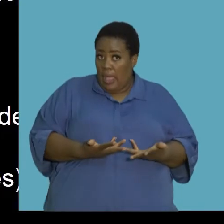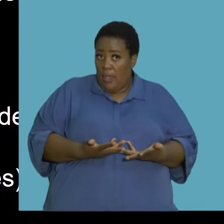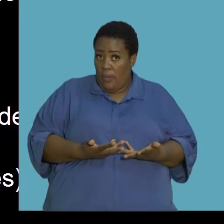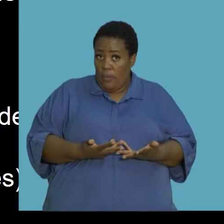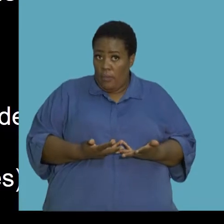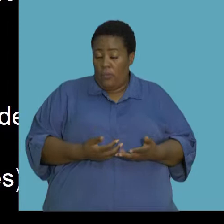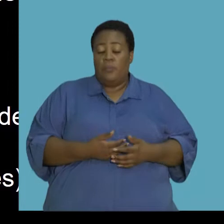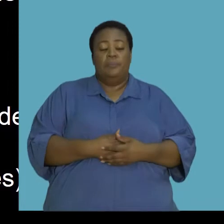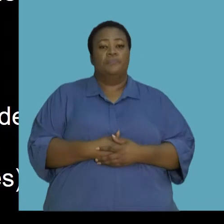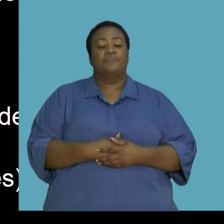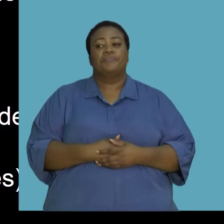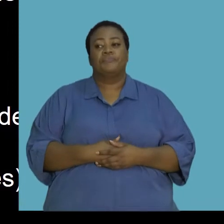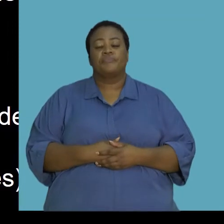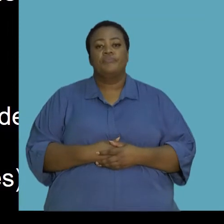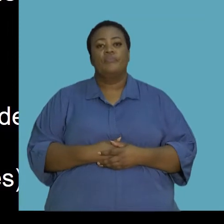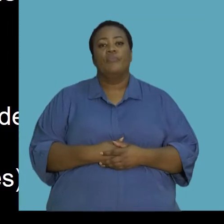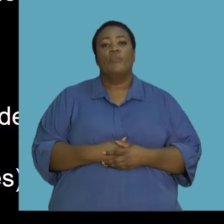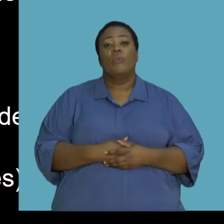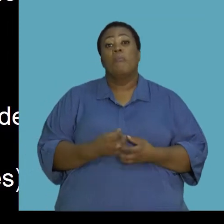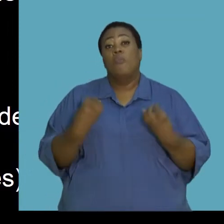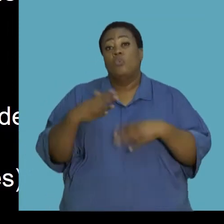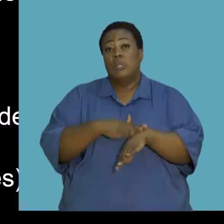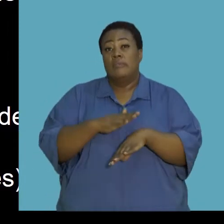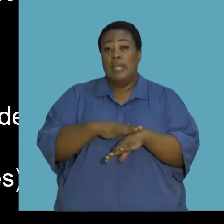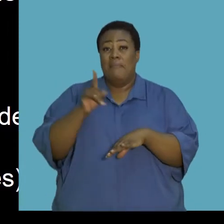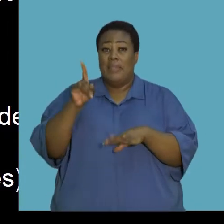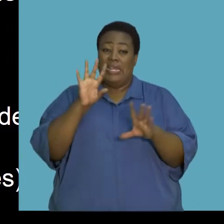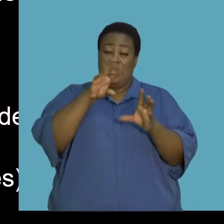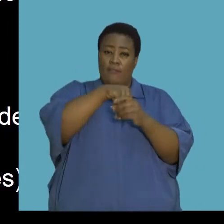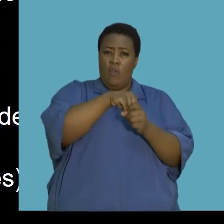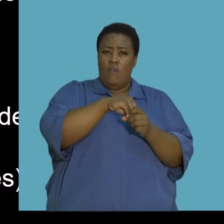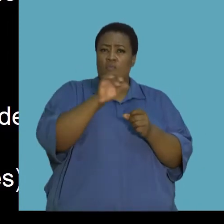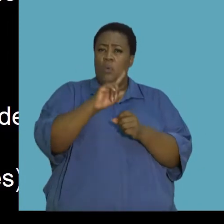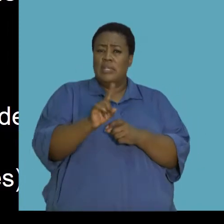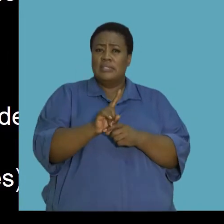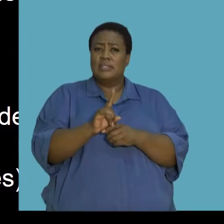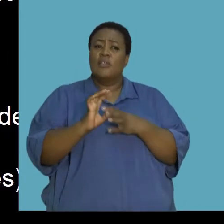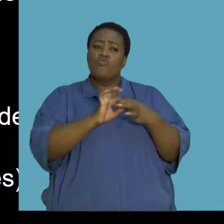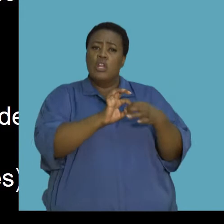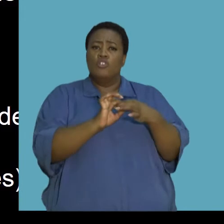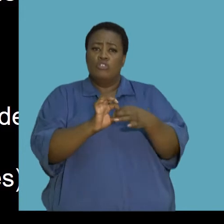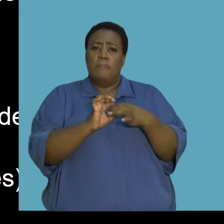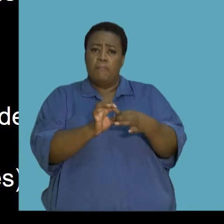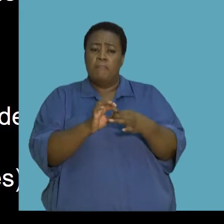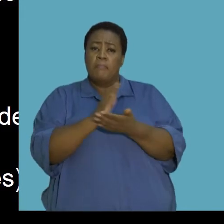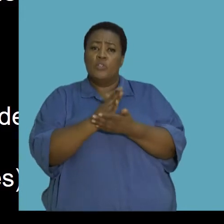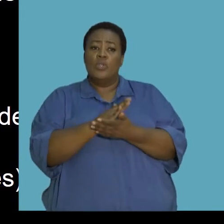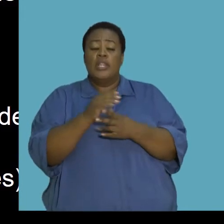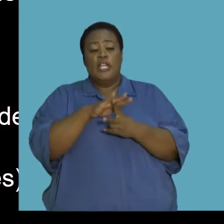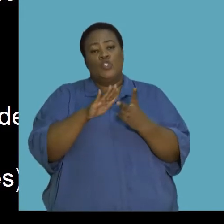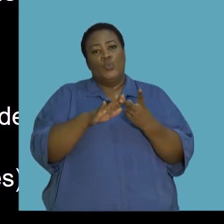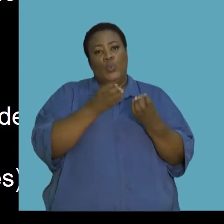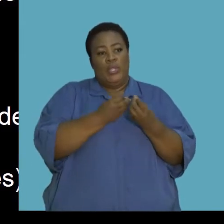upwards. Okay, so this usually involves the proposing of a possible relationship between the